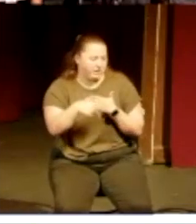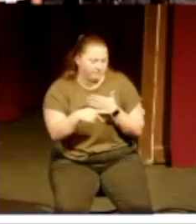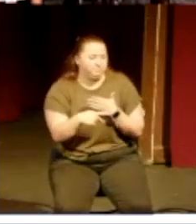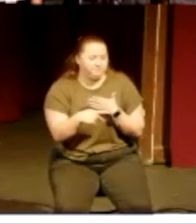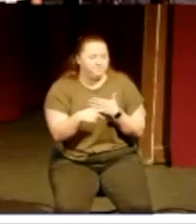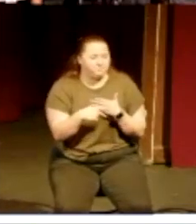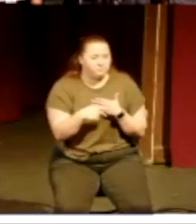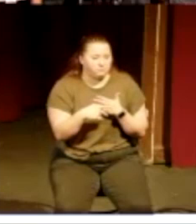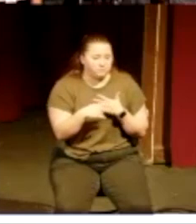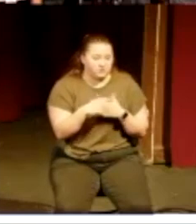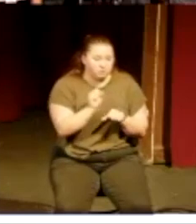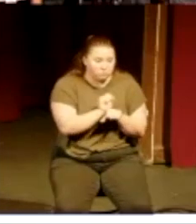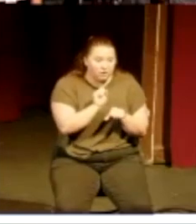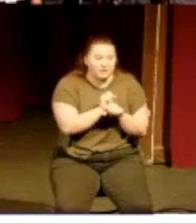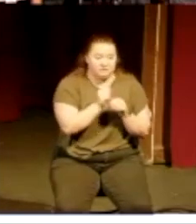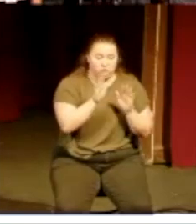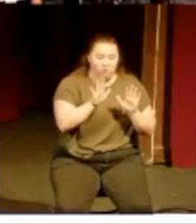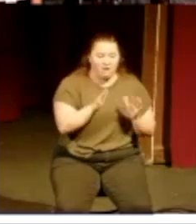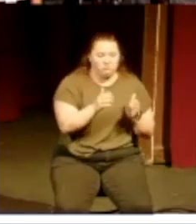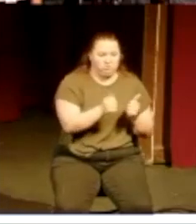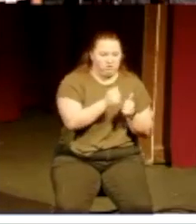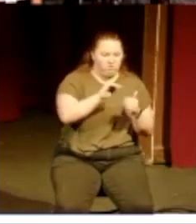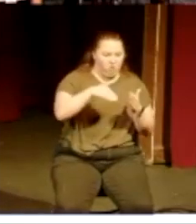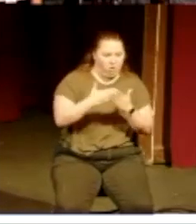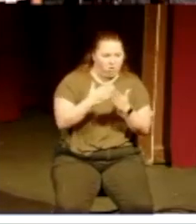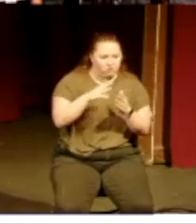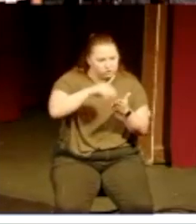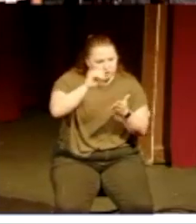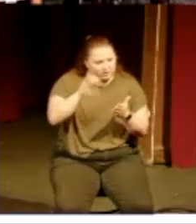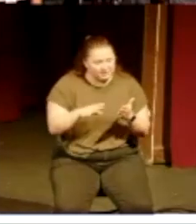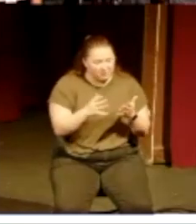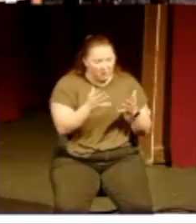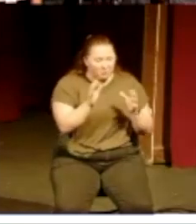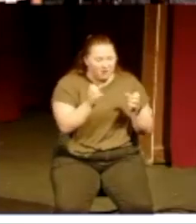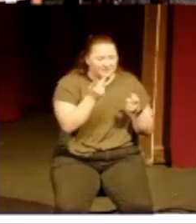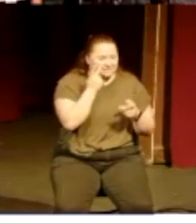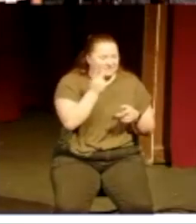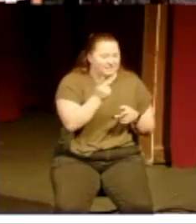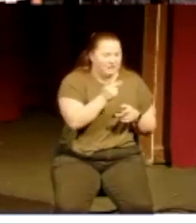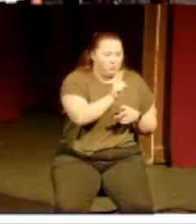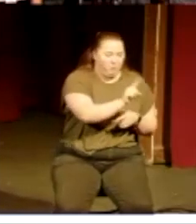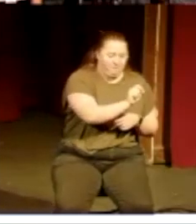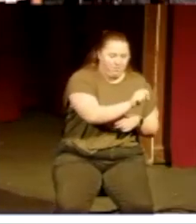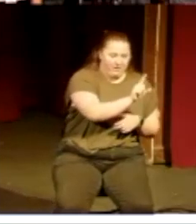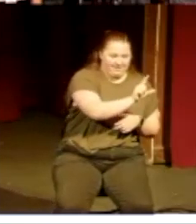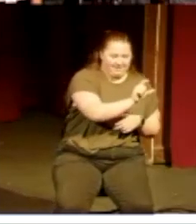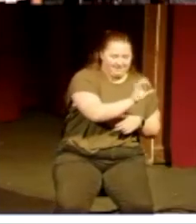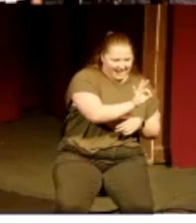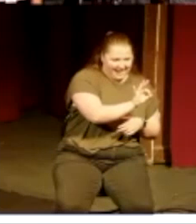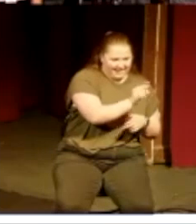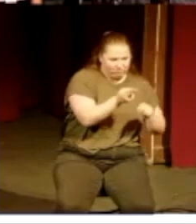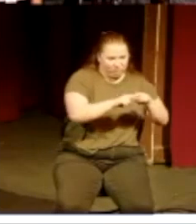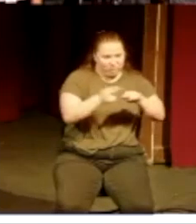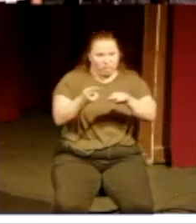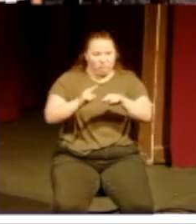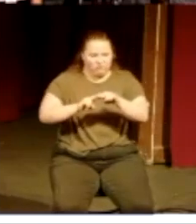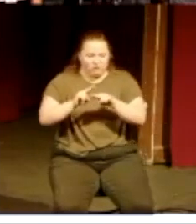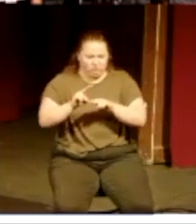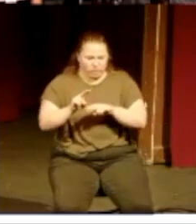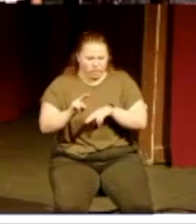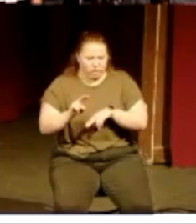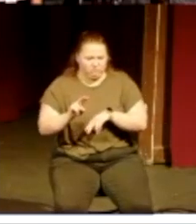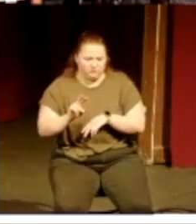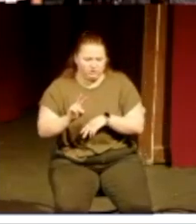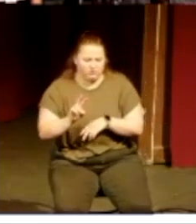all of our students, but I'd like to see that 1.9% come up to 3 or 4%. Very seldom do you get a chance to really move the